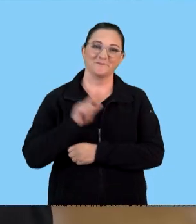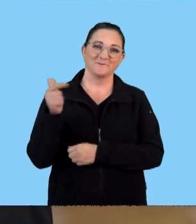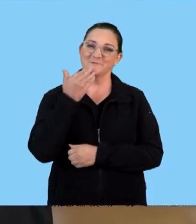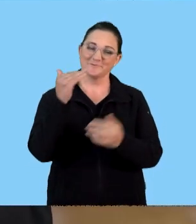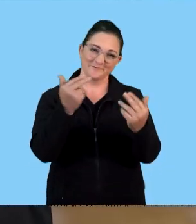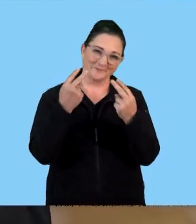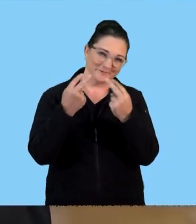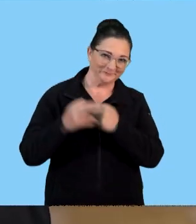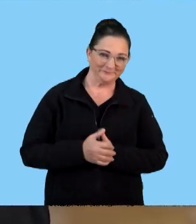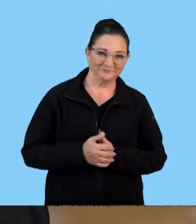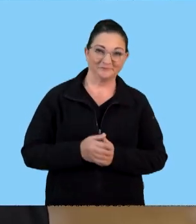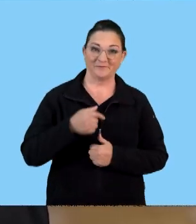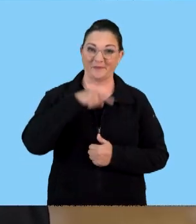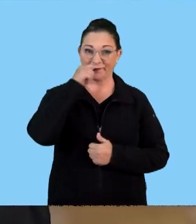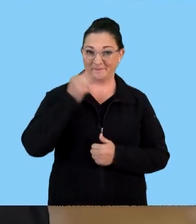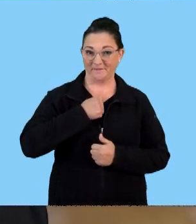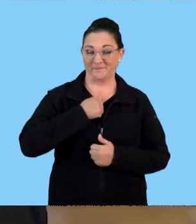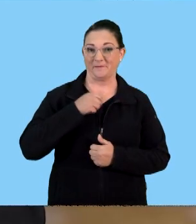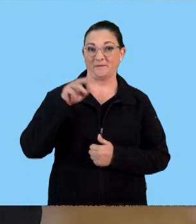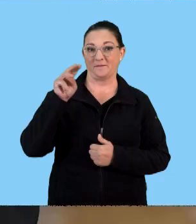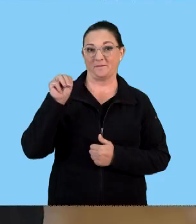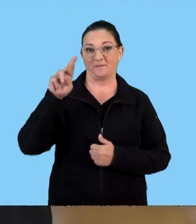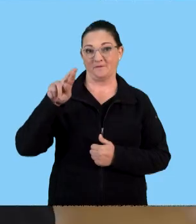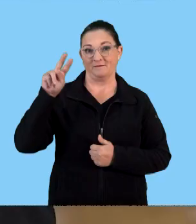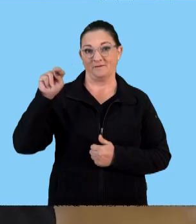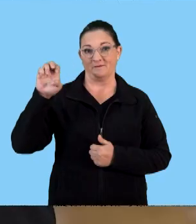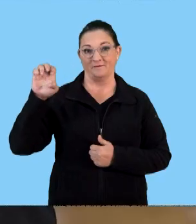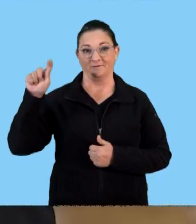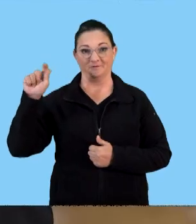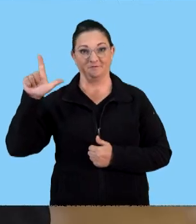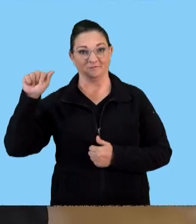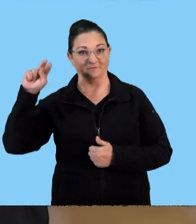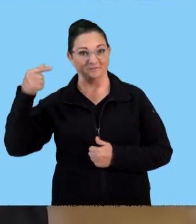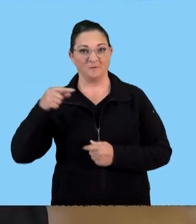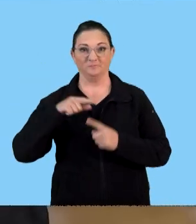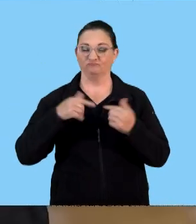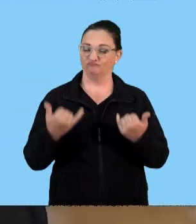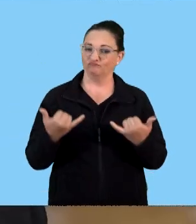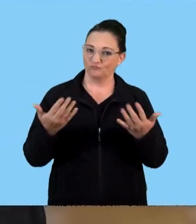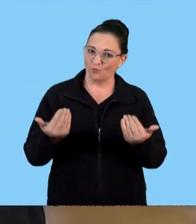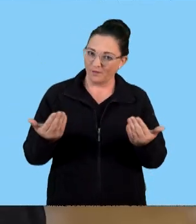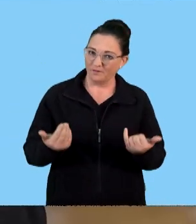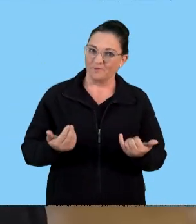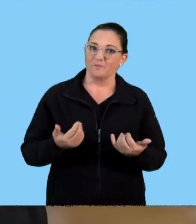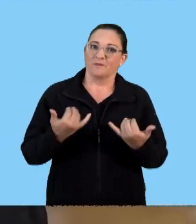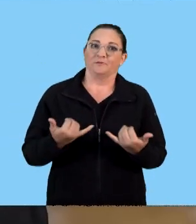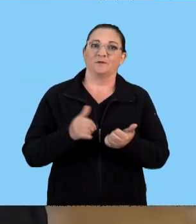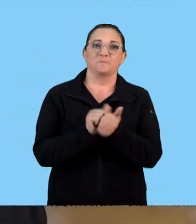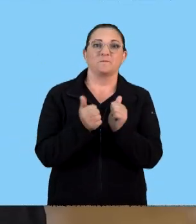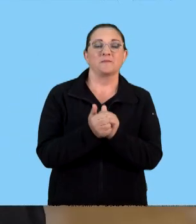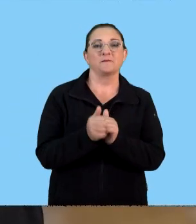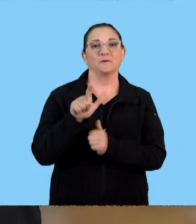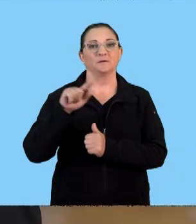day to all our viewers out there. My name is Heinrich Neertlin and welcome to Mathematical Literacy. In today's lesson, we'll focus on perimeter